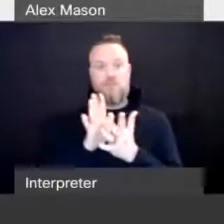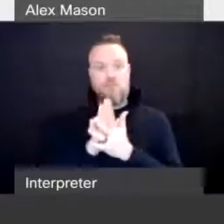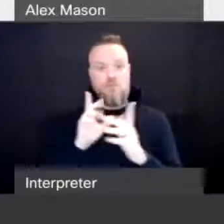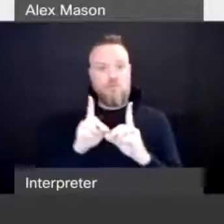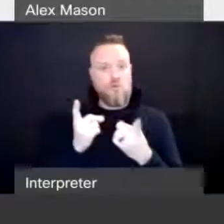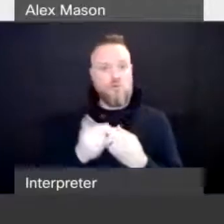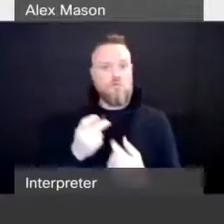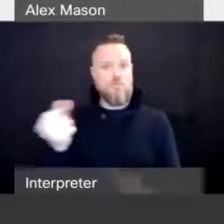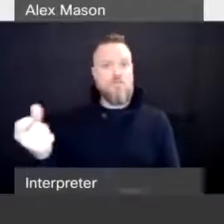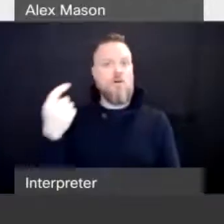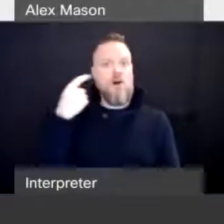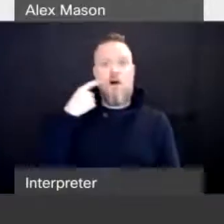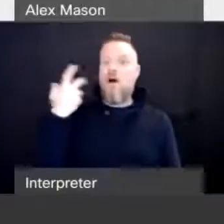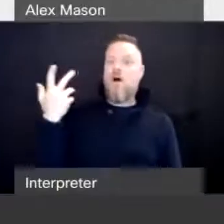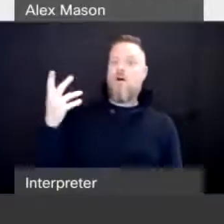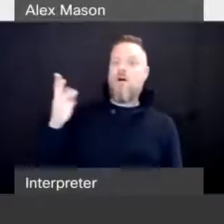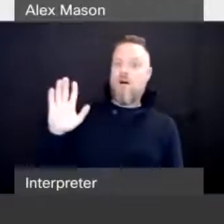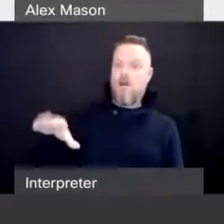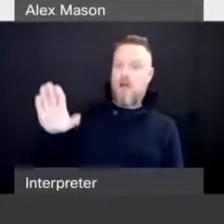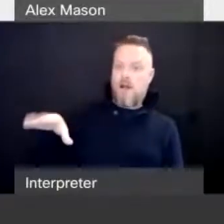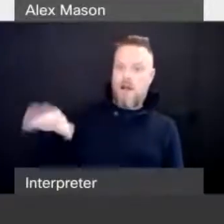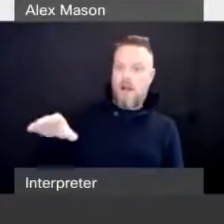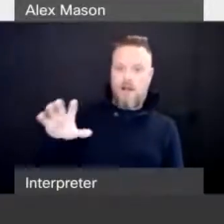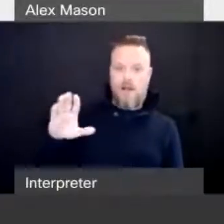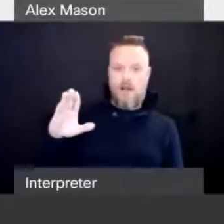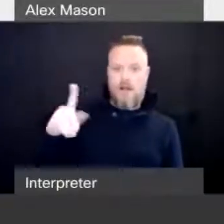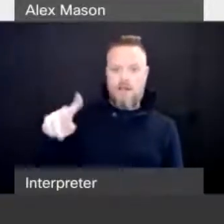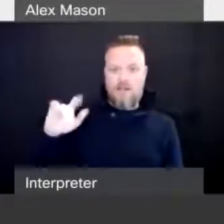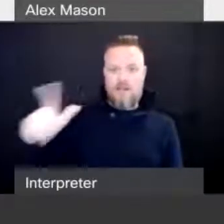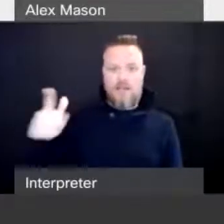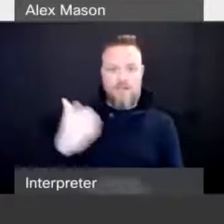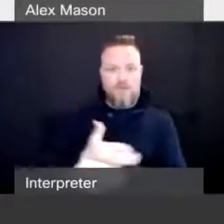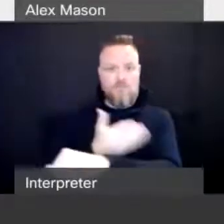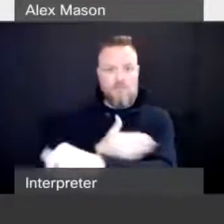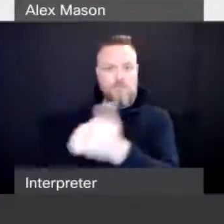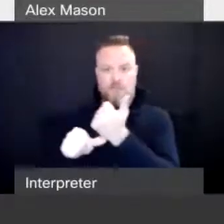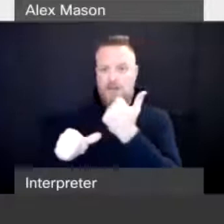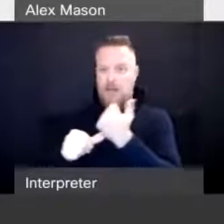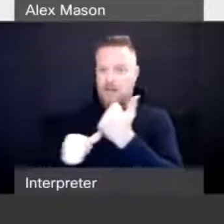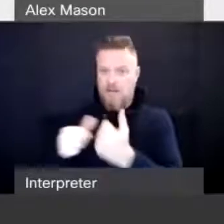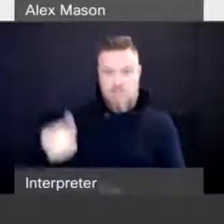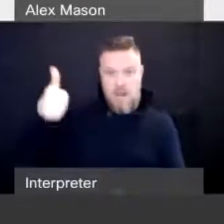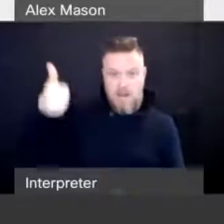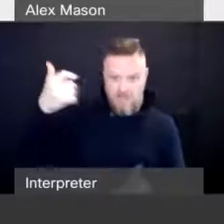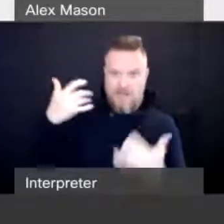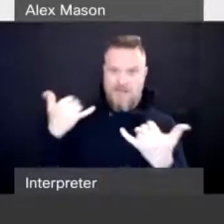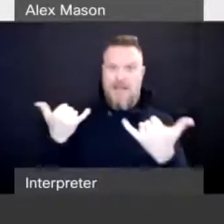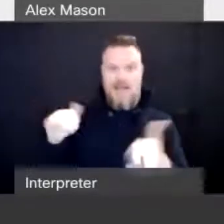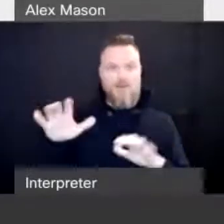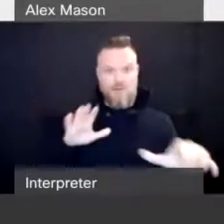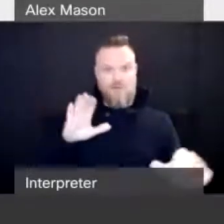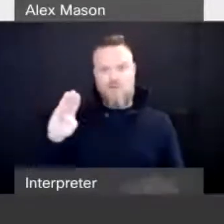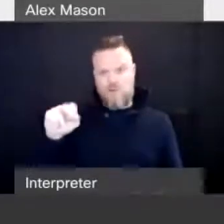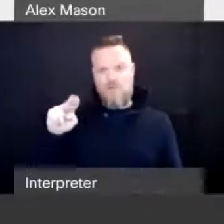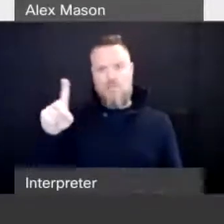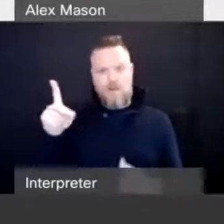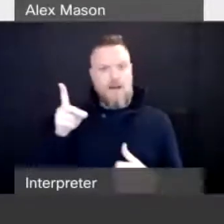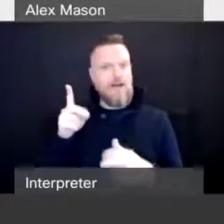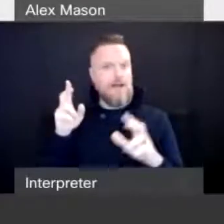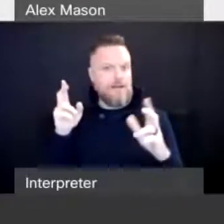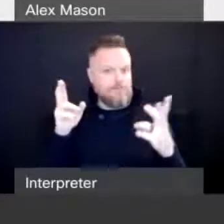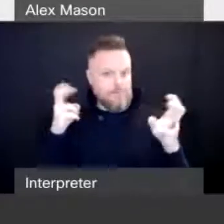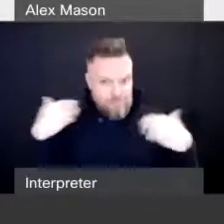say, hey, capital improvement aid is way back up. Let's do a bond issue because we're going to get this money and we don't know how long it's